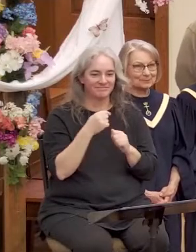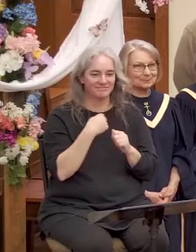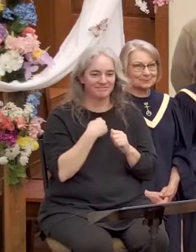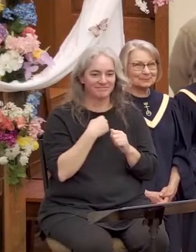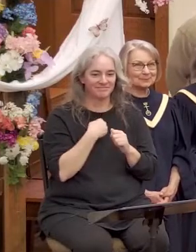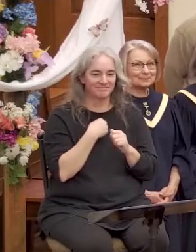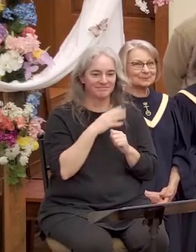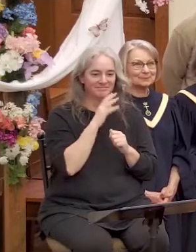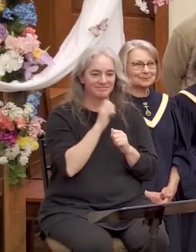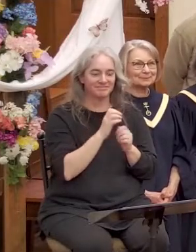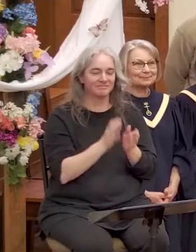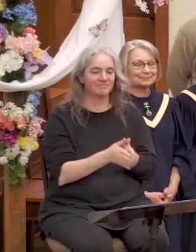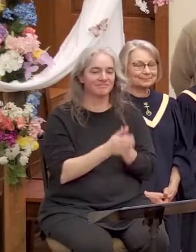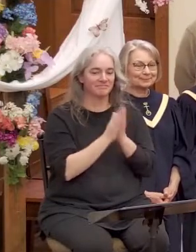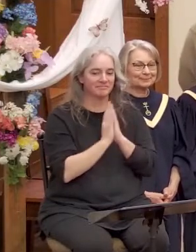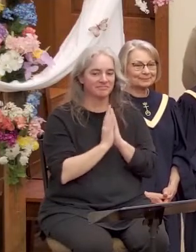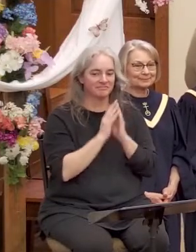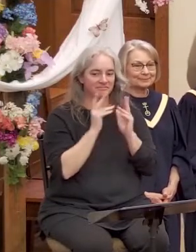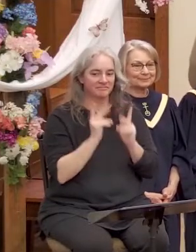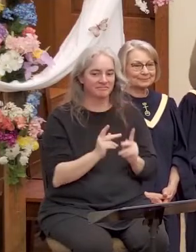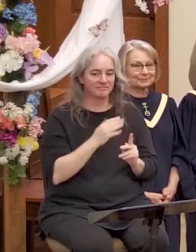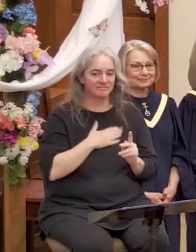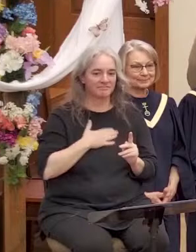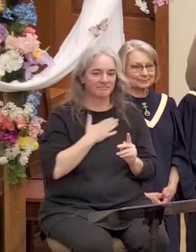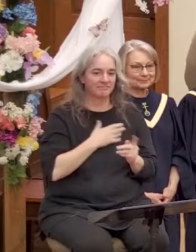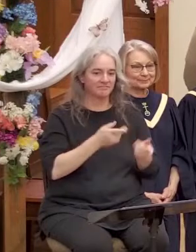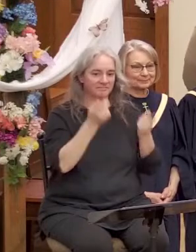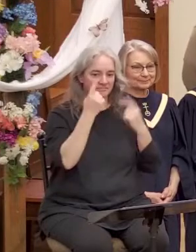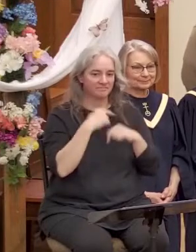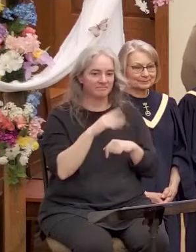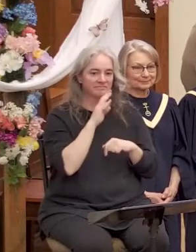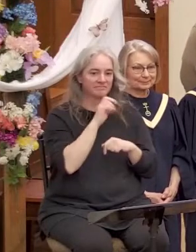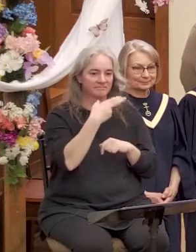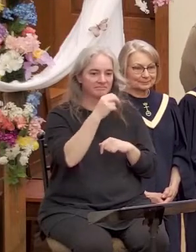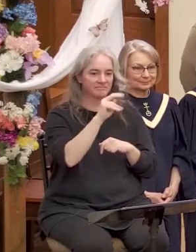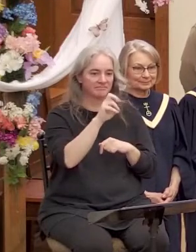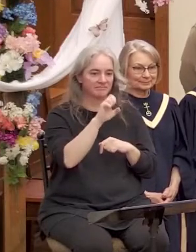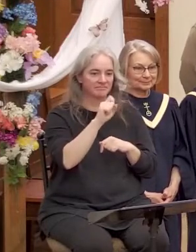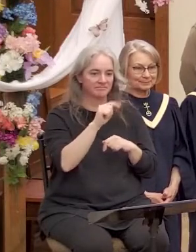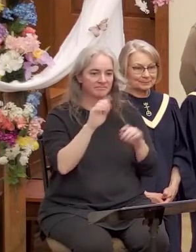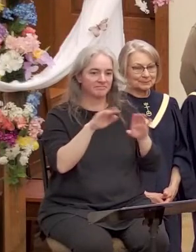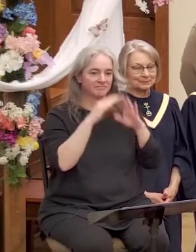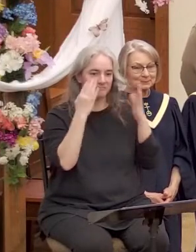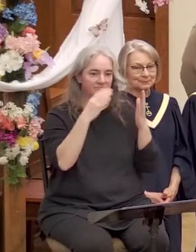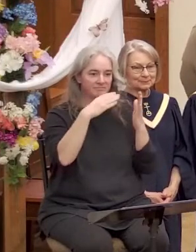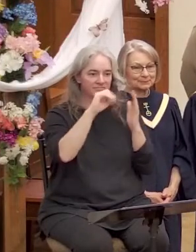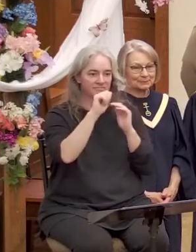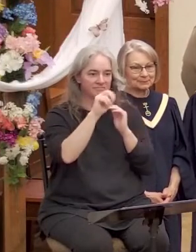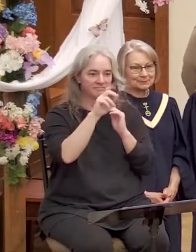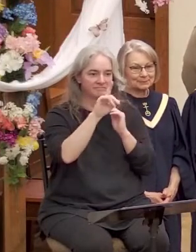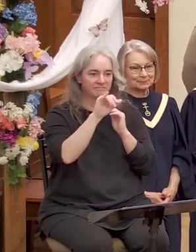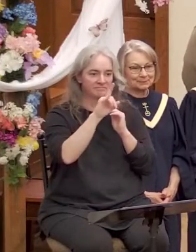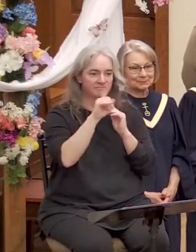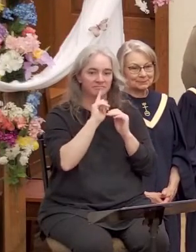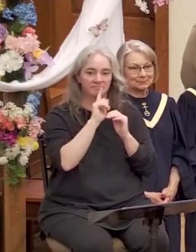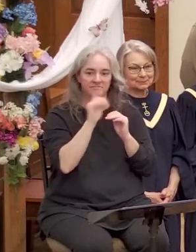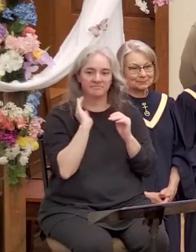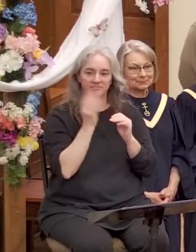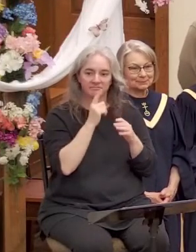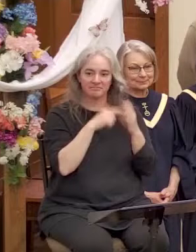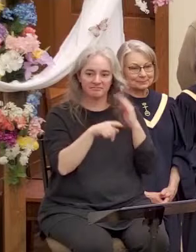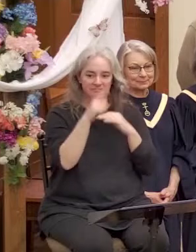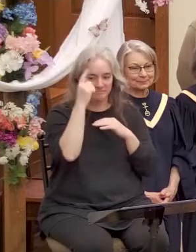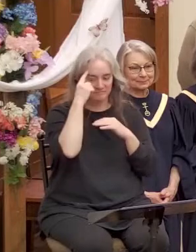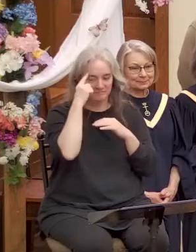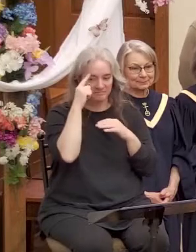be begging people, please come, be honest, be open, be candid. Tell us what you think about what you heard.